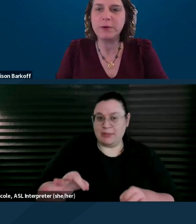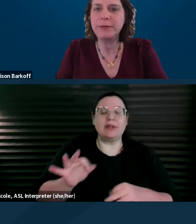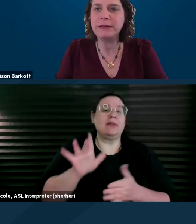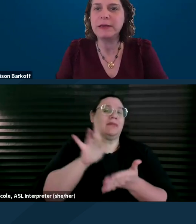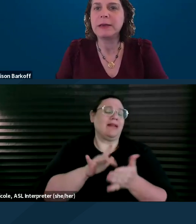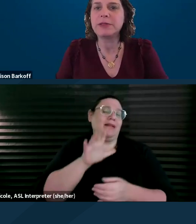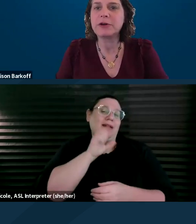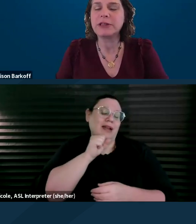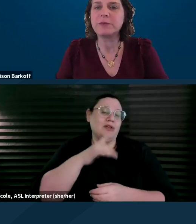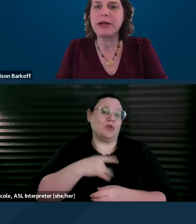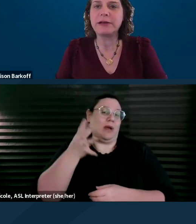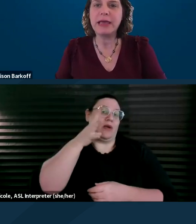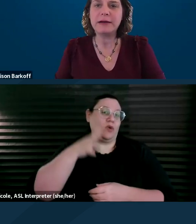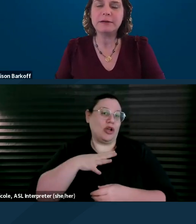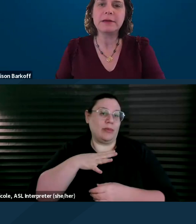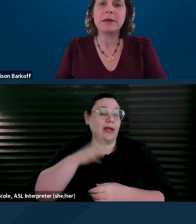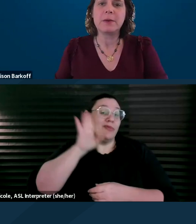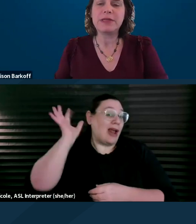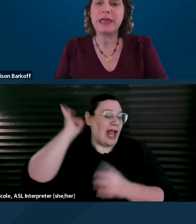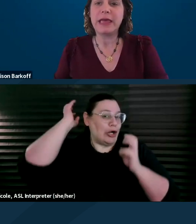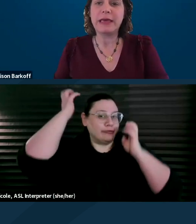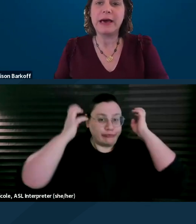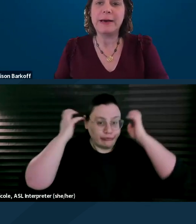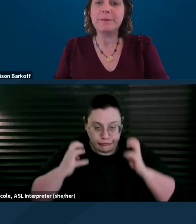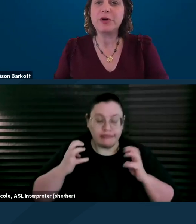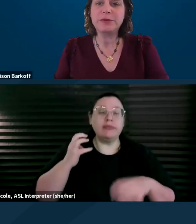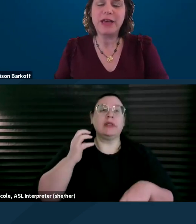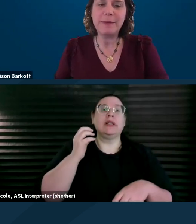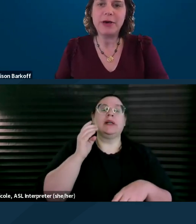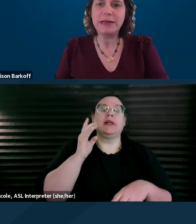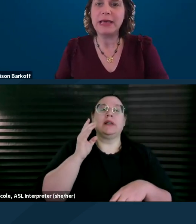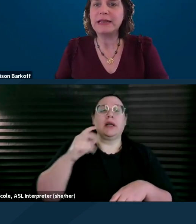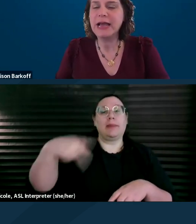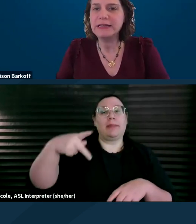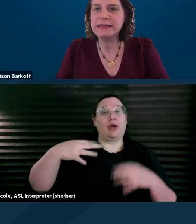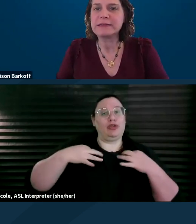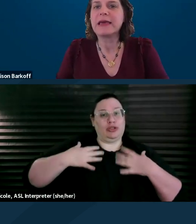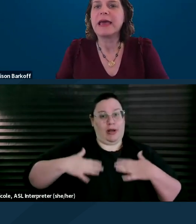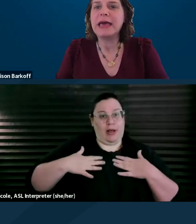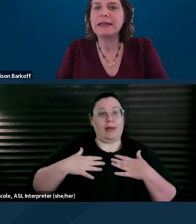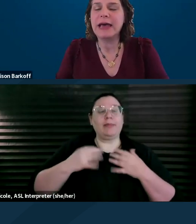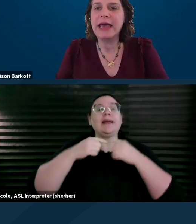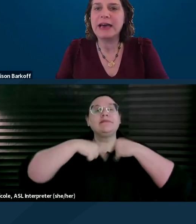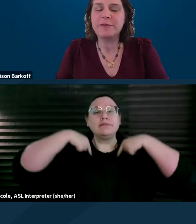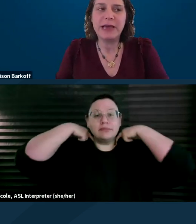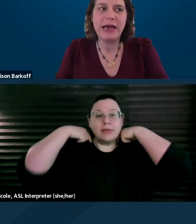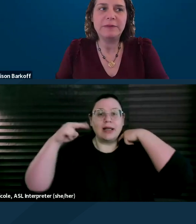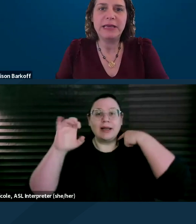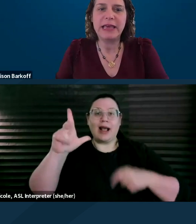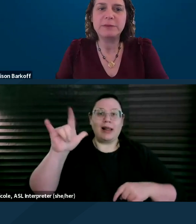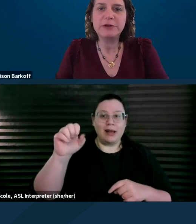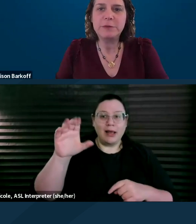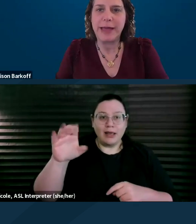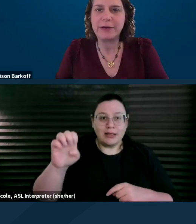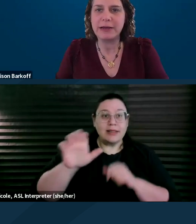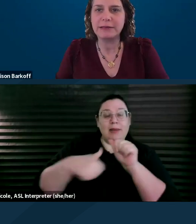middle-aged white woman with curly brown hair, with a purple top on and a necklace. And I have behind